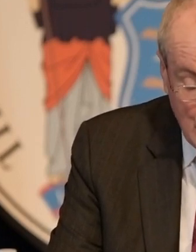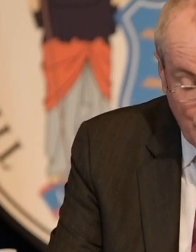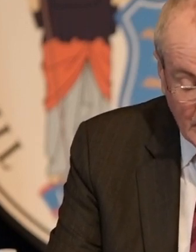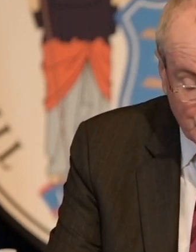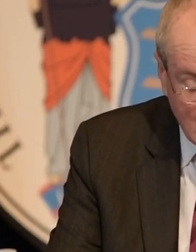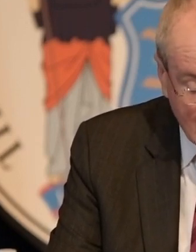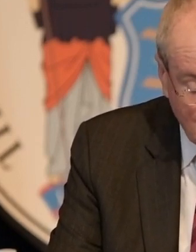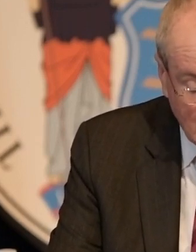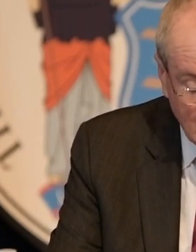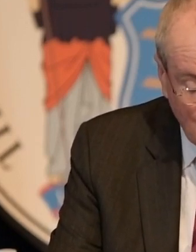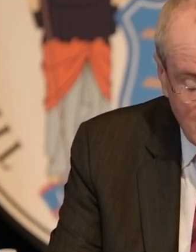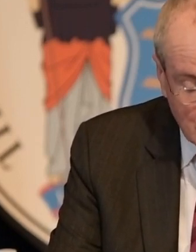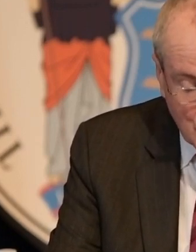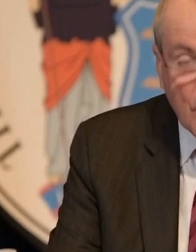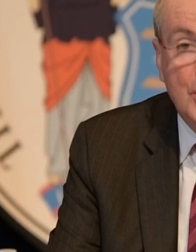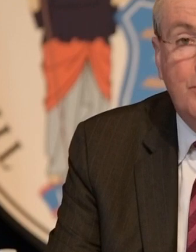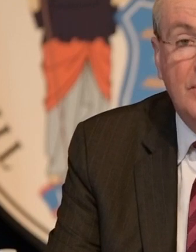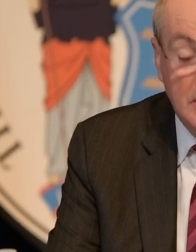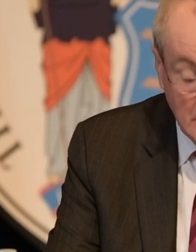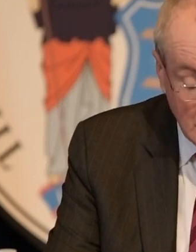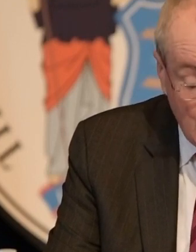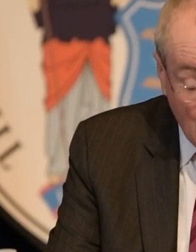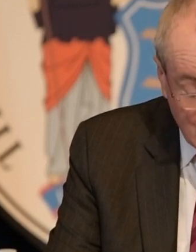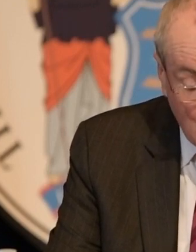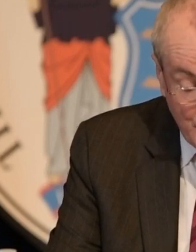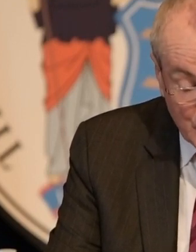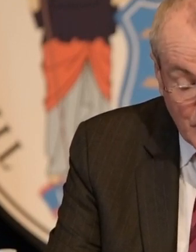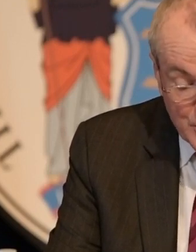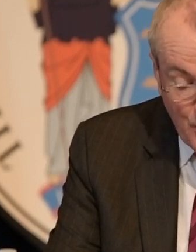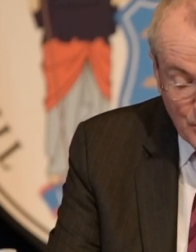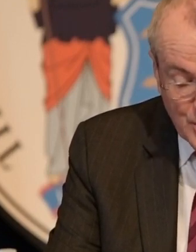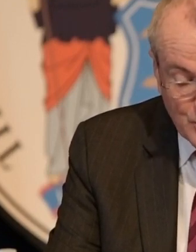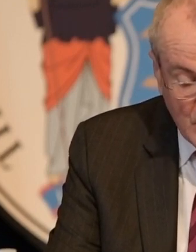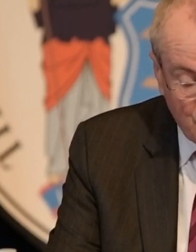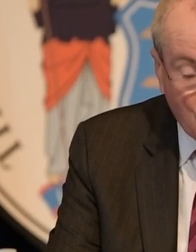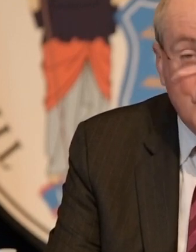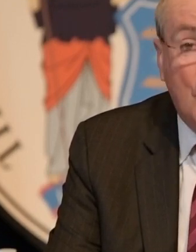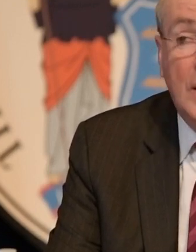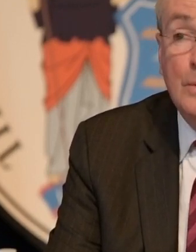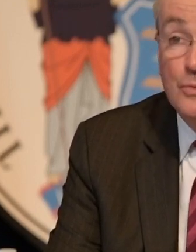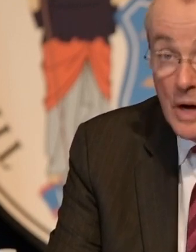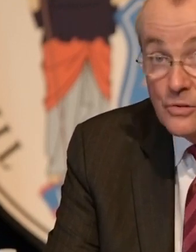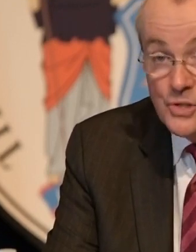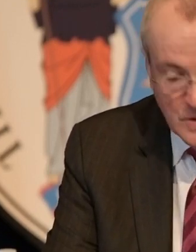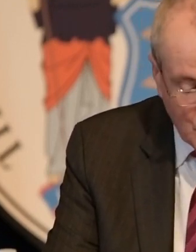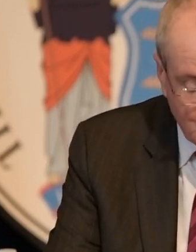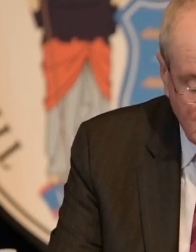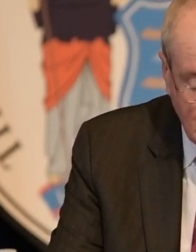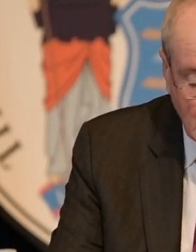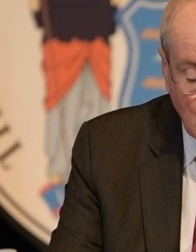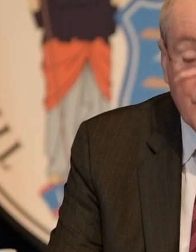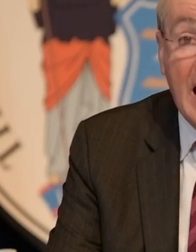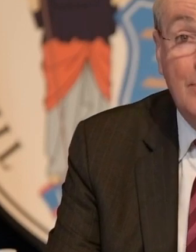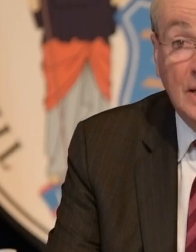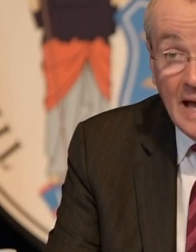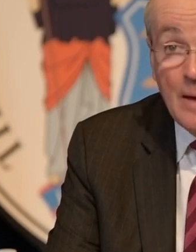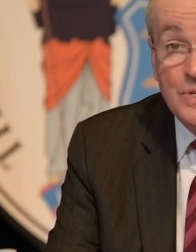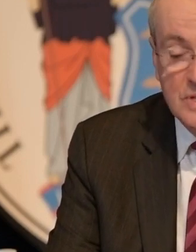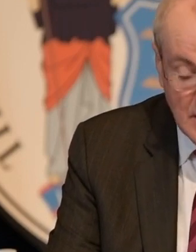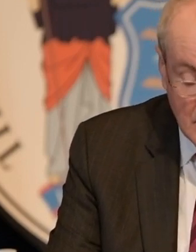our reopening strategy. We are encouraged by the tremendous partnerships we have forged already with Rutgers University, with